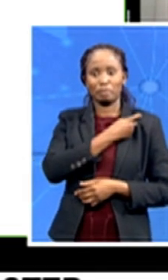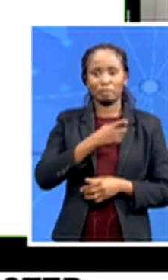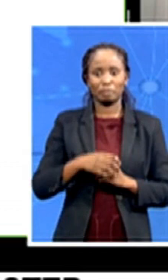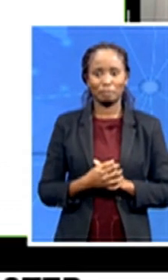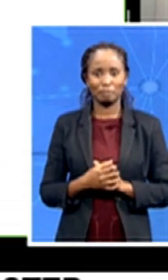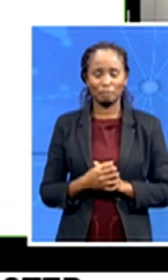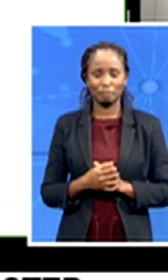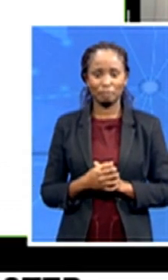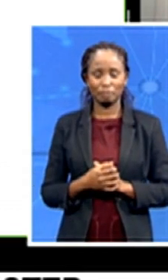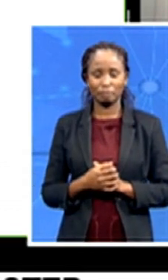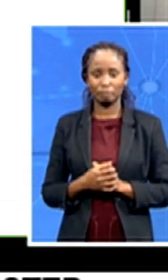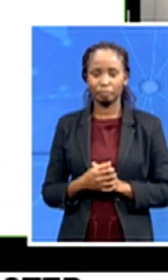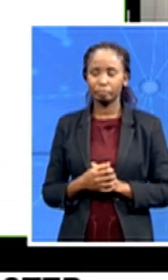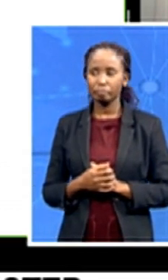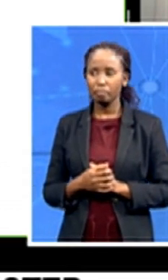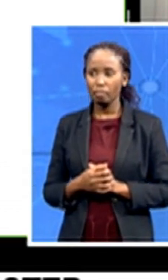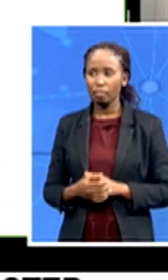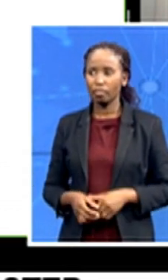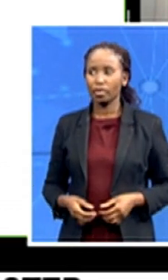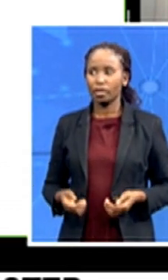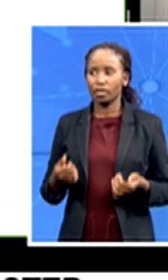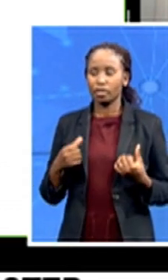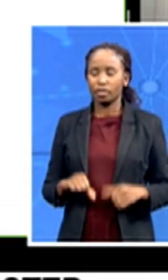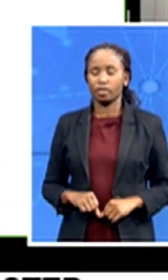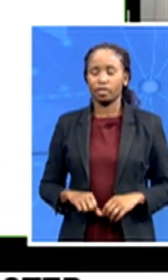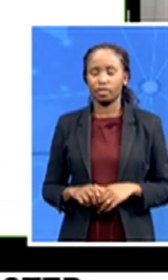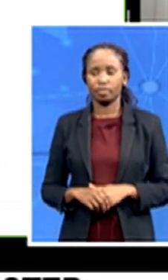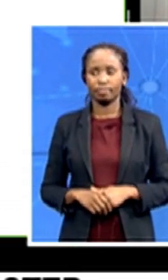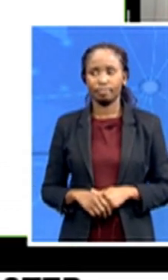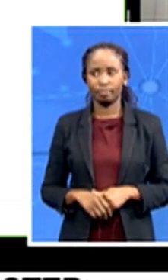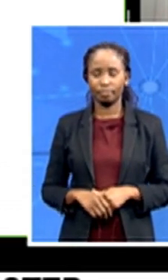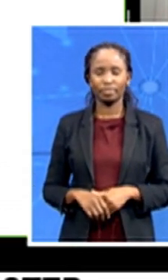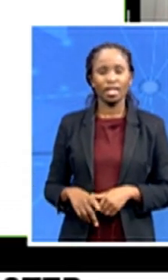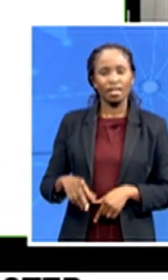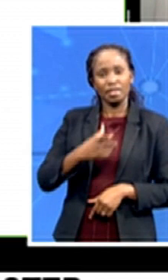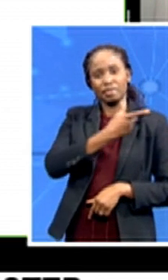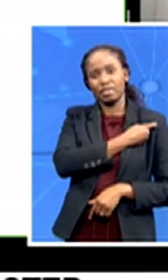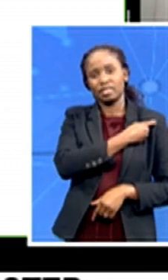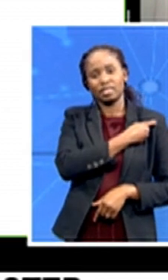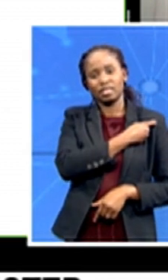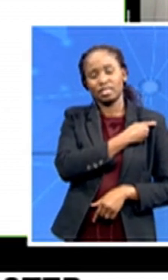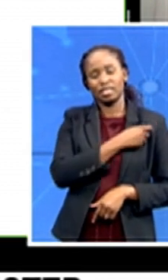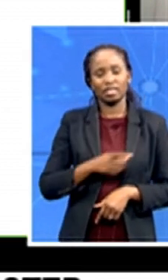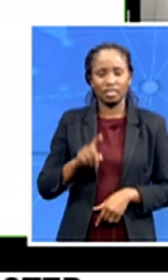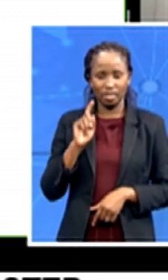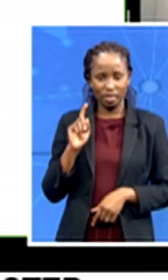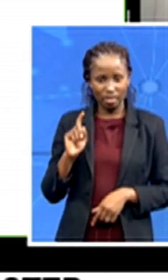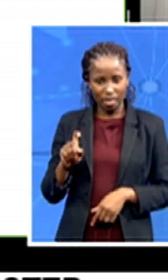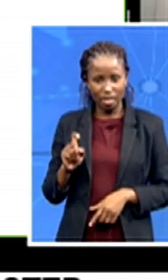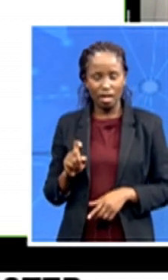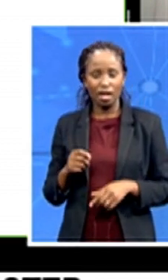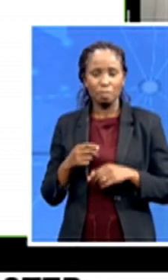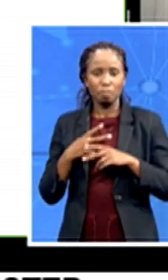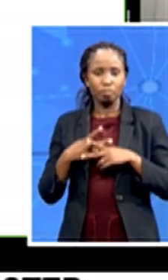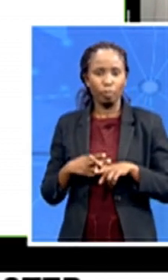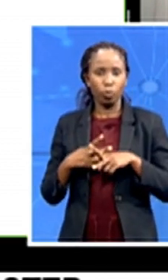you also look at the vaccine, whether the vaccine product itself caused the event. And